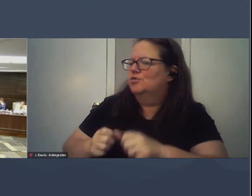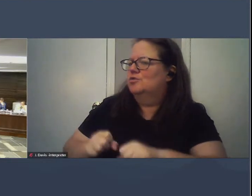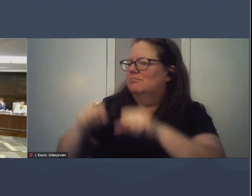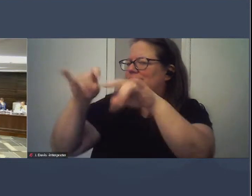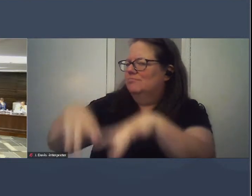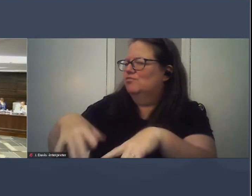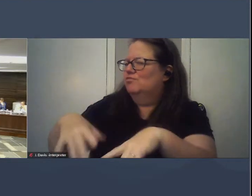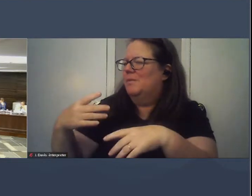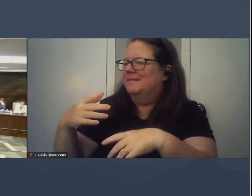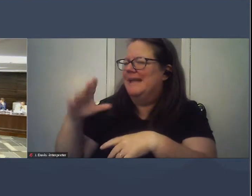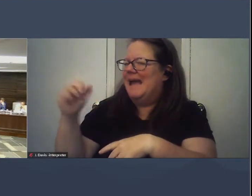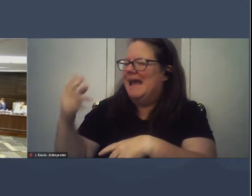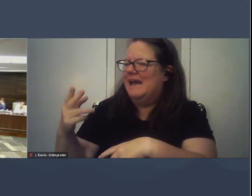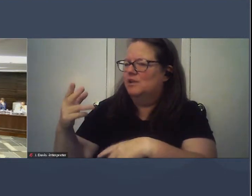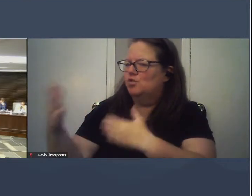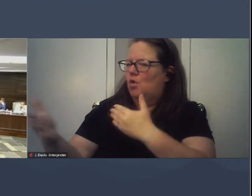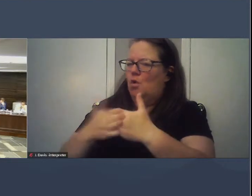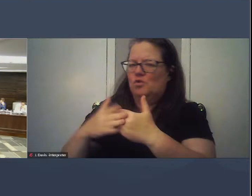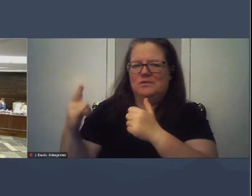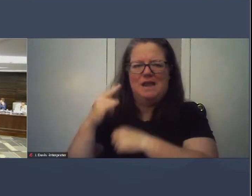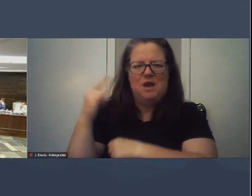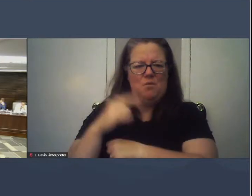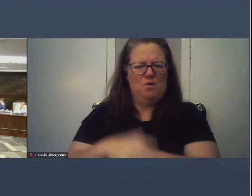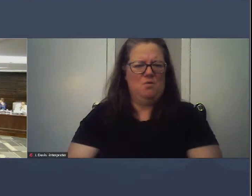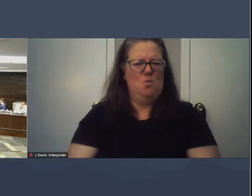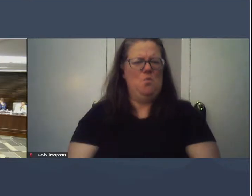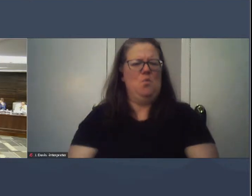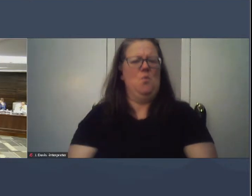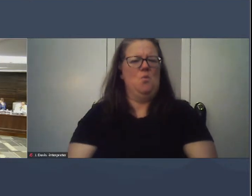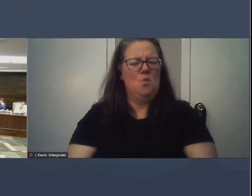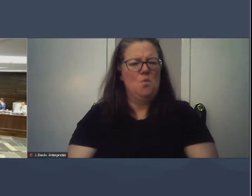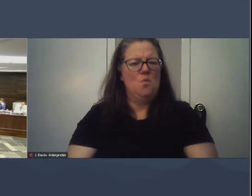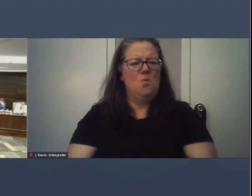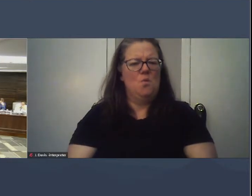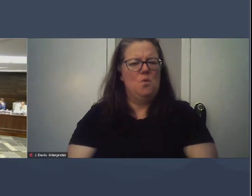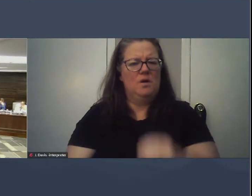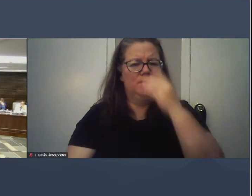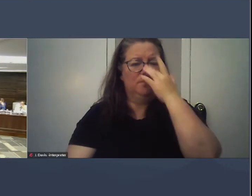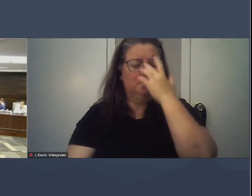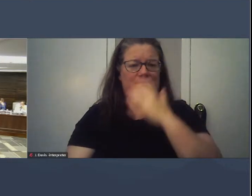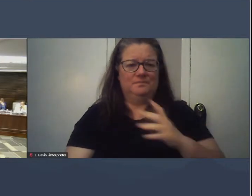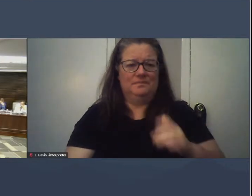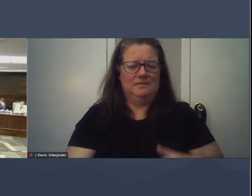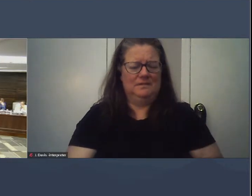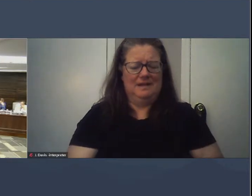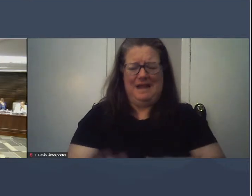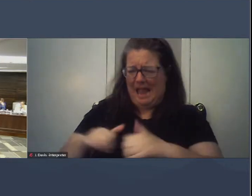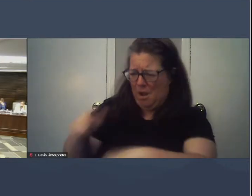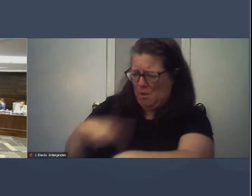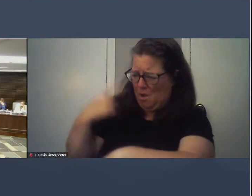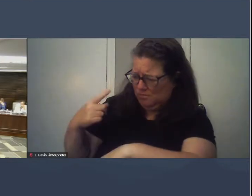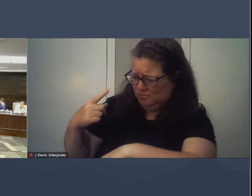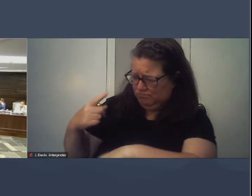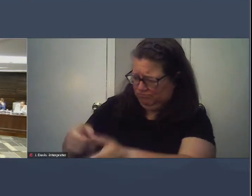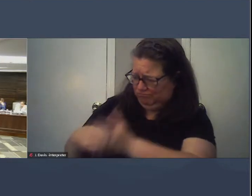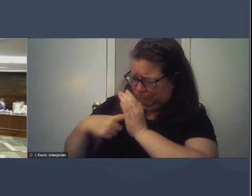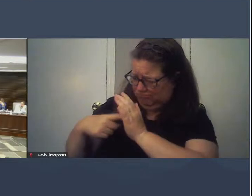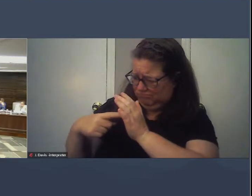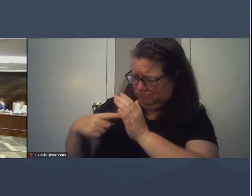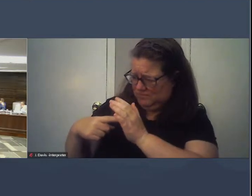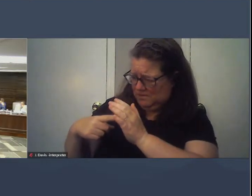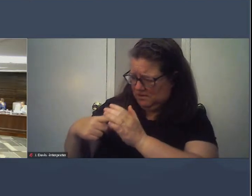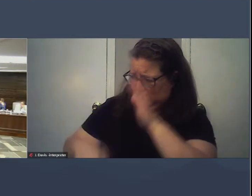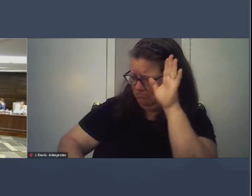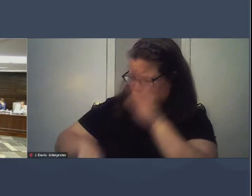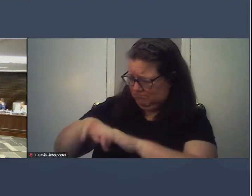airport. Oh, okay. How long do you think this should take for you to get the 9 years to